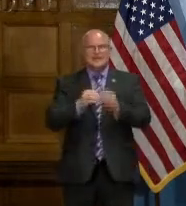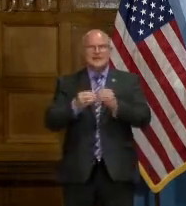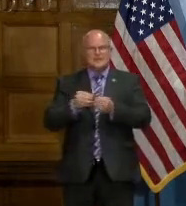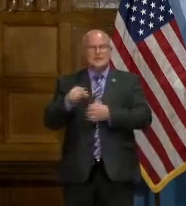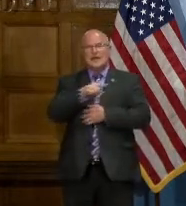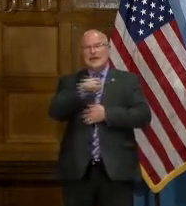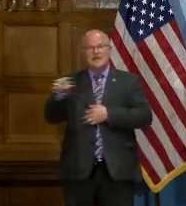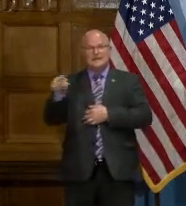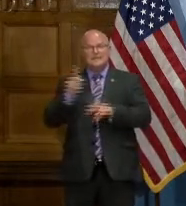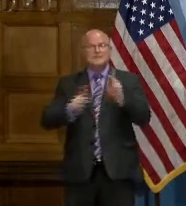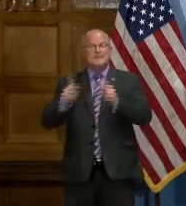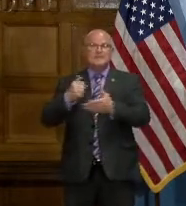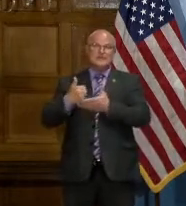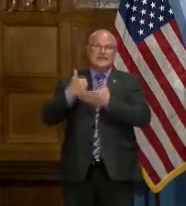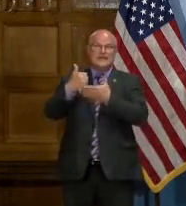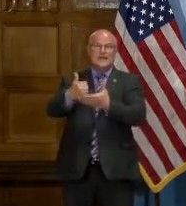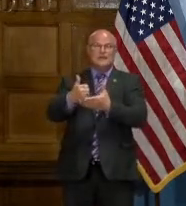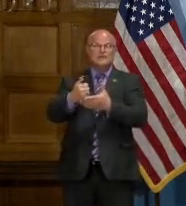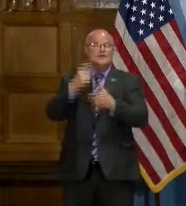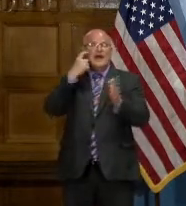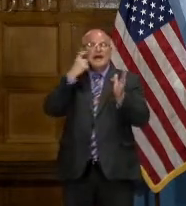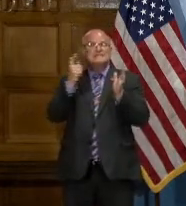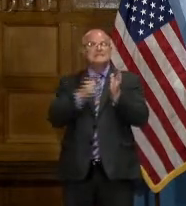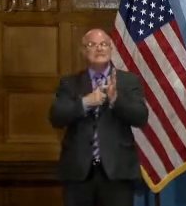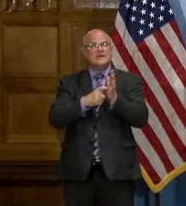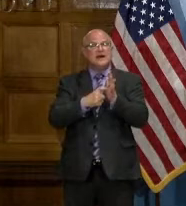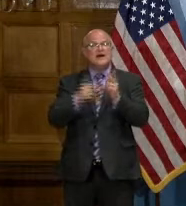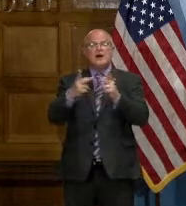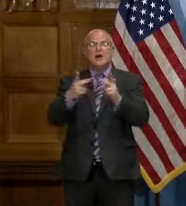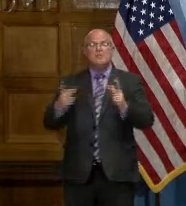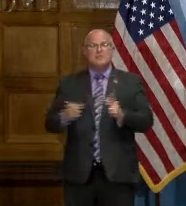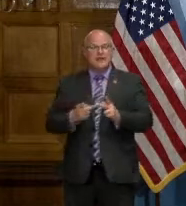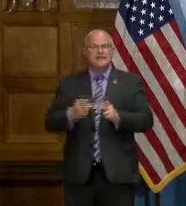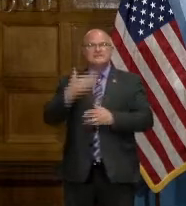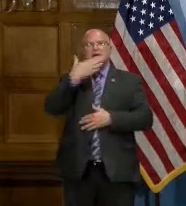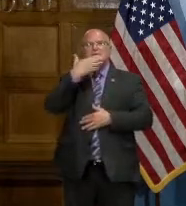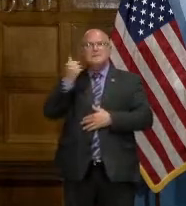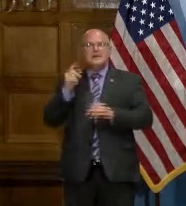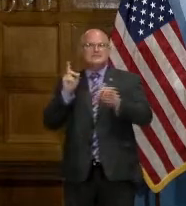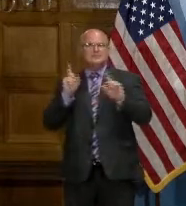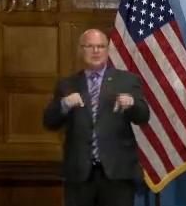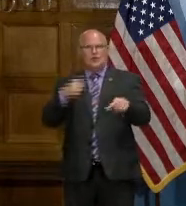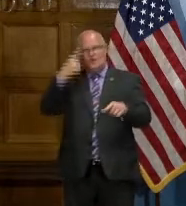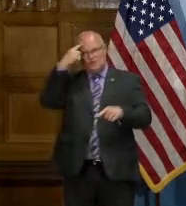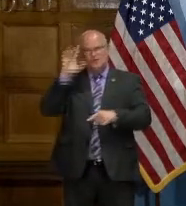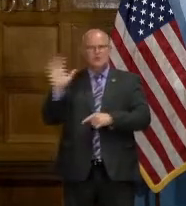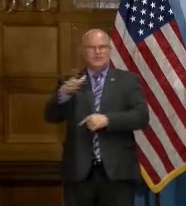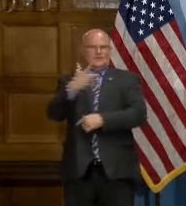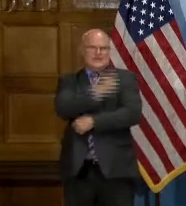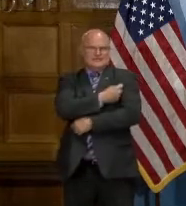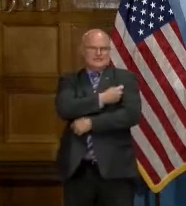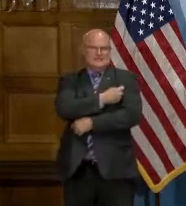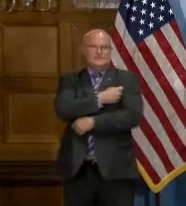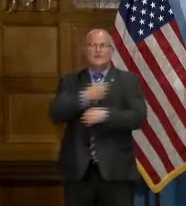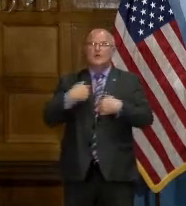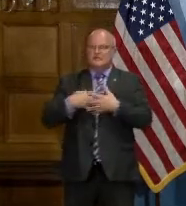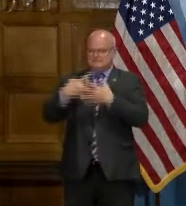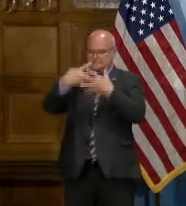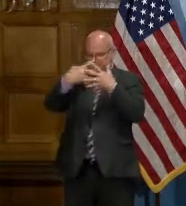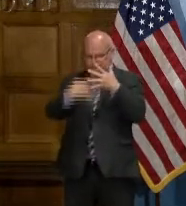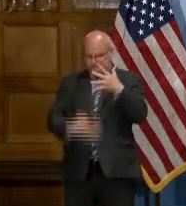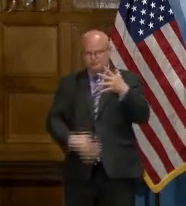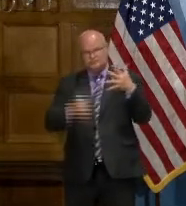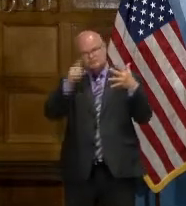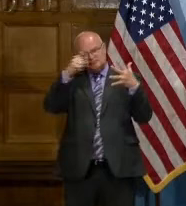be those that can help you identify where the best place is for you to get your vaccination. We have a list of all of